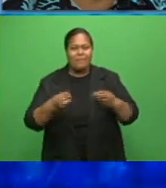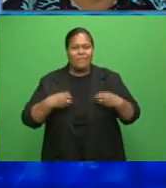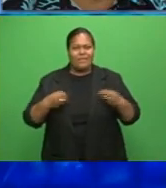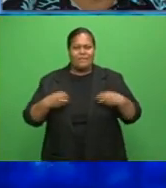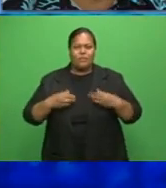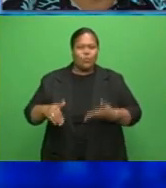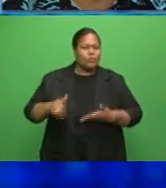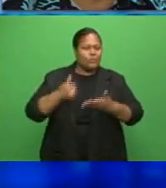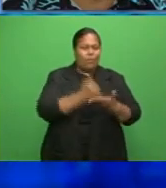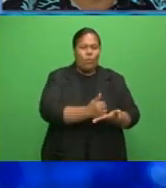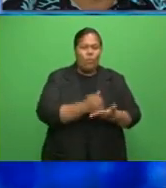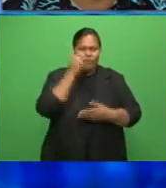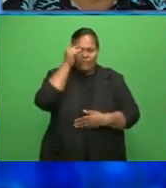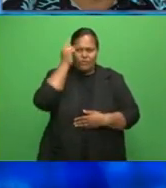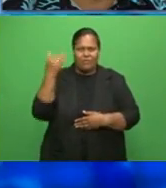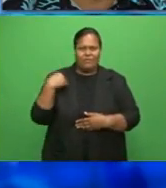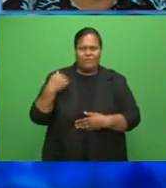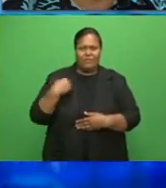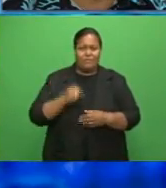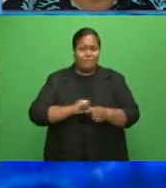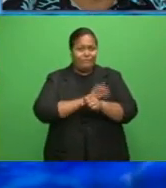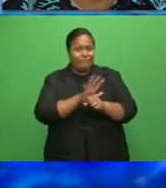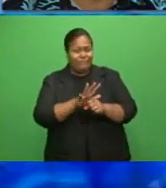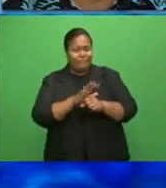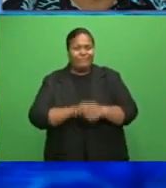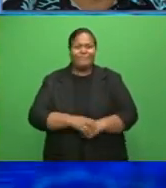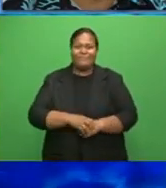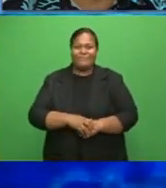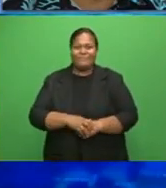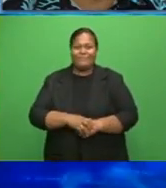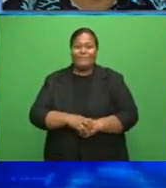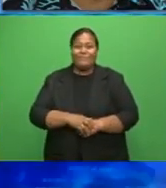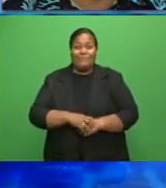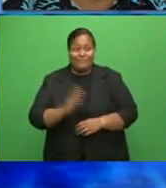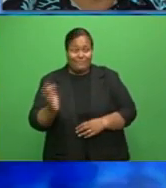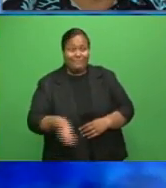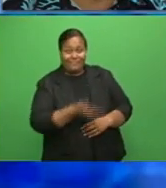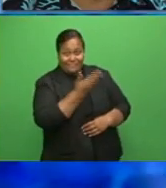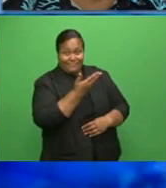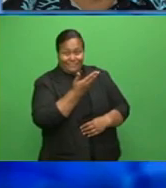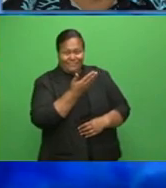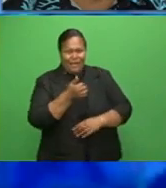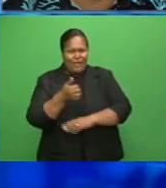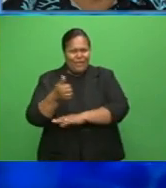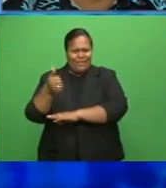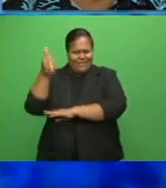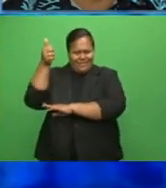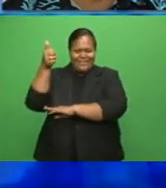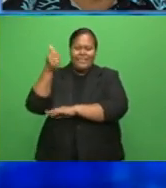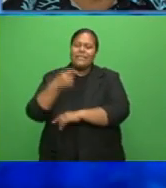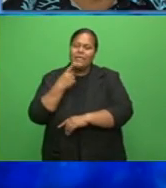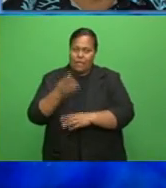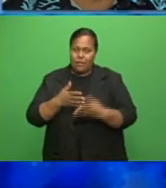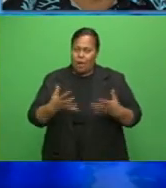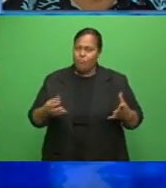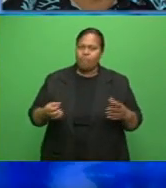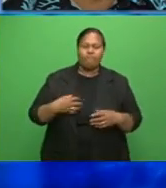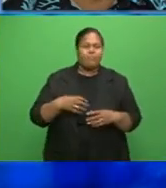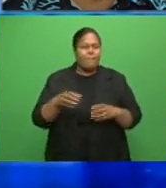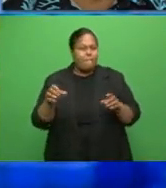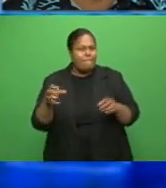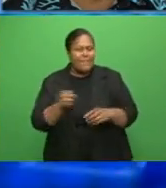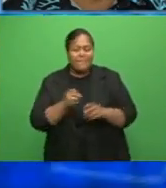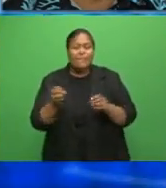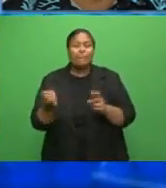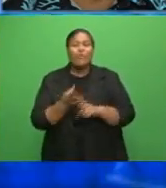pandemic. European Ambassador for the Pacific, Sujiro Sim, says now more than ever partnership is significant in working towards